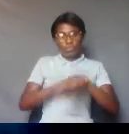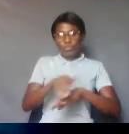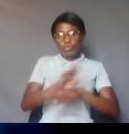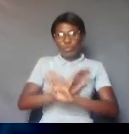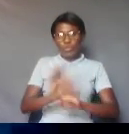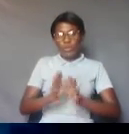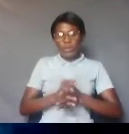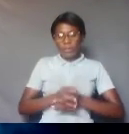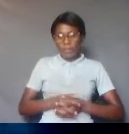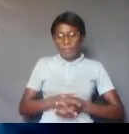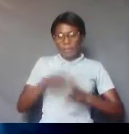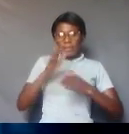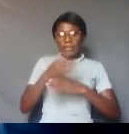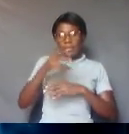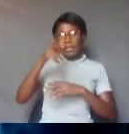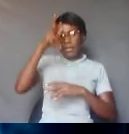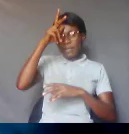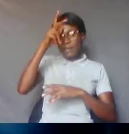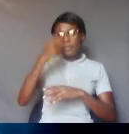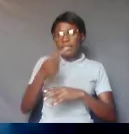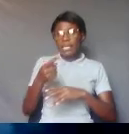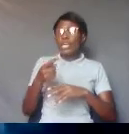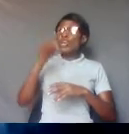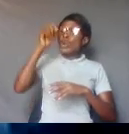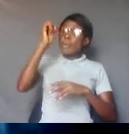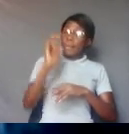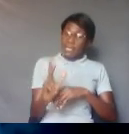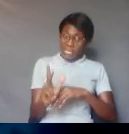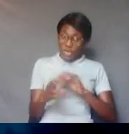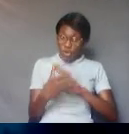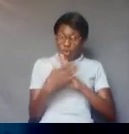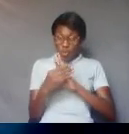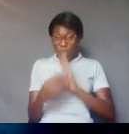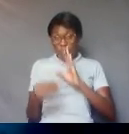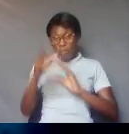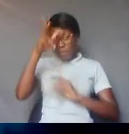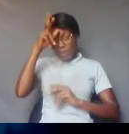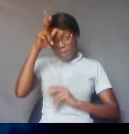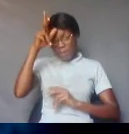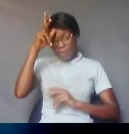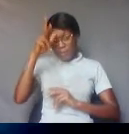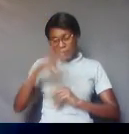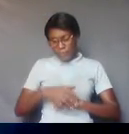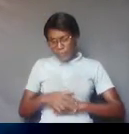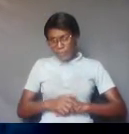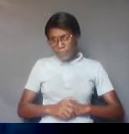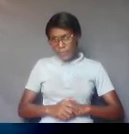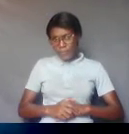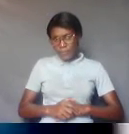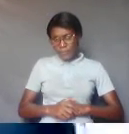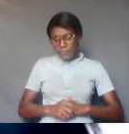God has always been seen as this perfect image of likeness to him. So in this sense, if a person